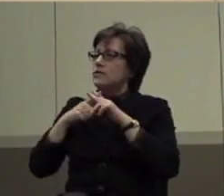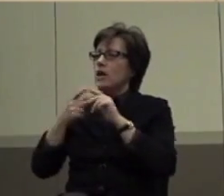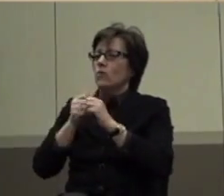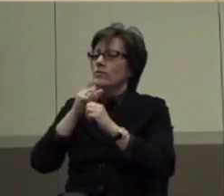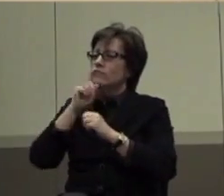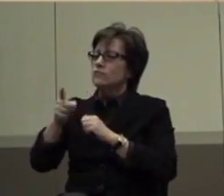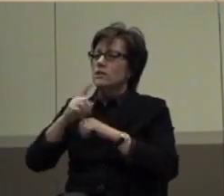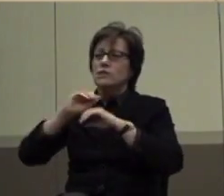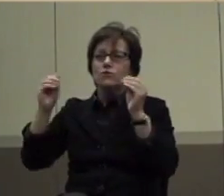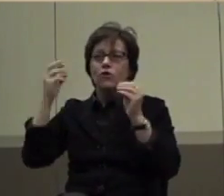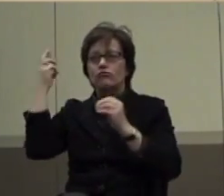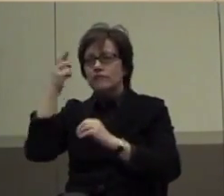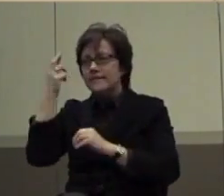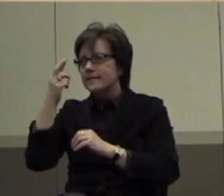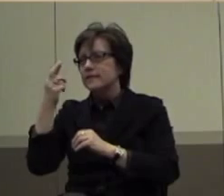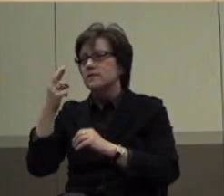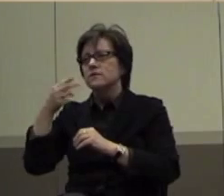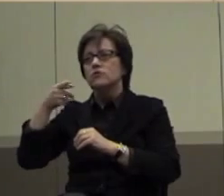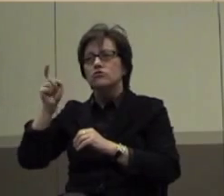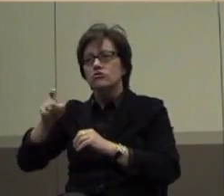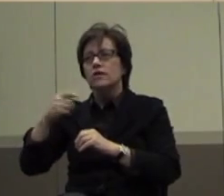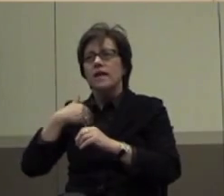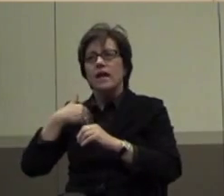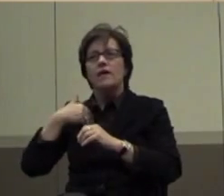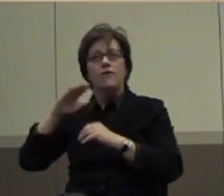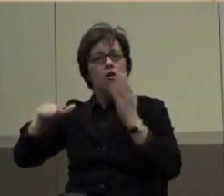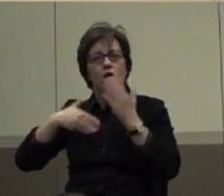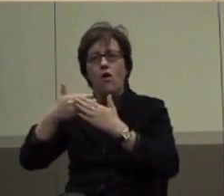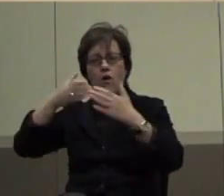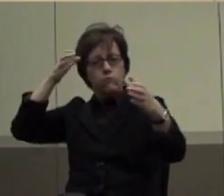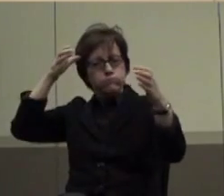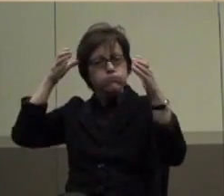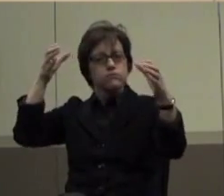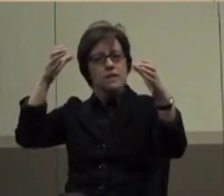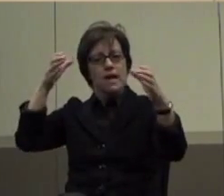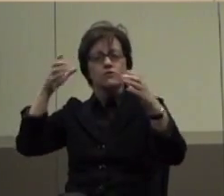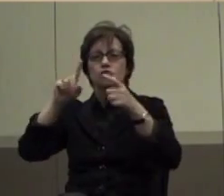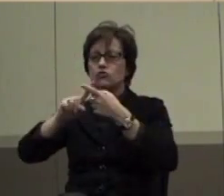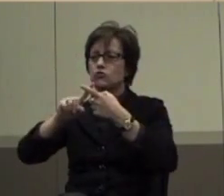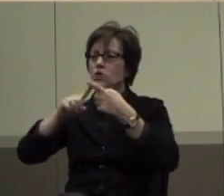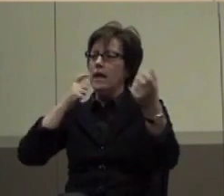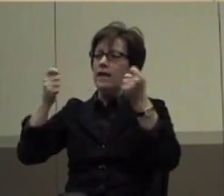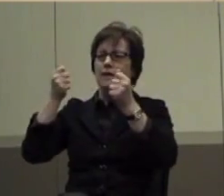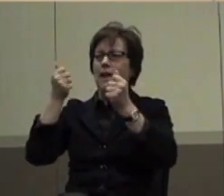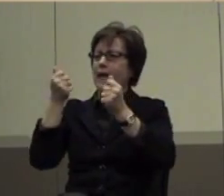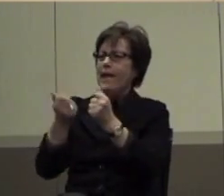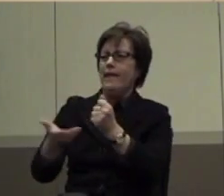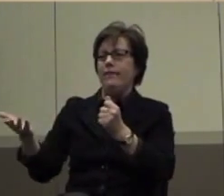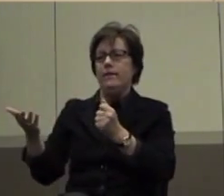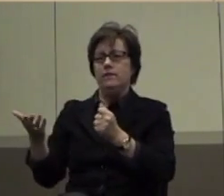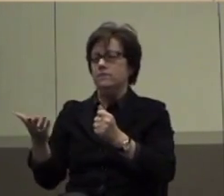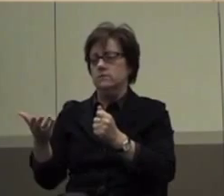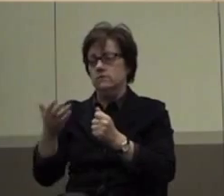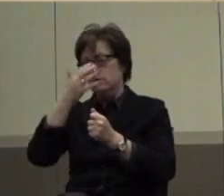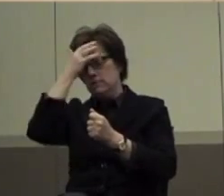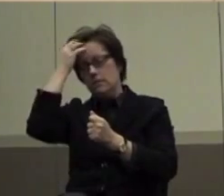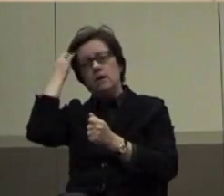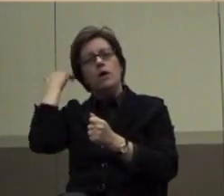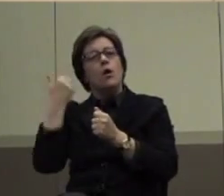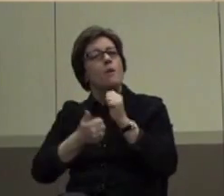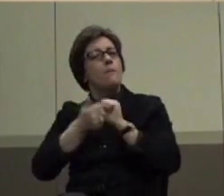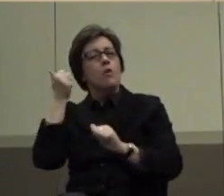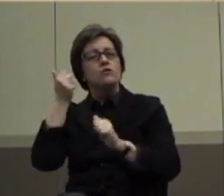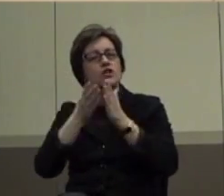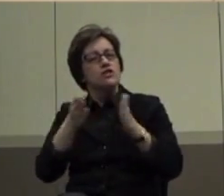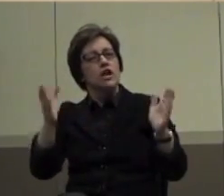is no reason you should have all the knowledge to deal with this. Most of our general education teachers have